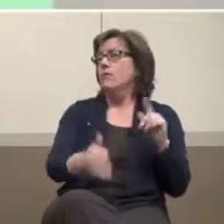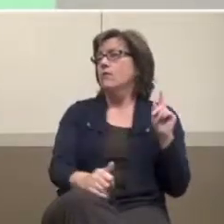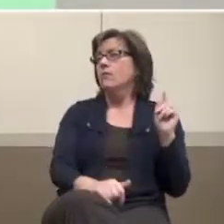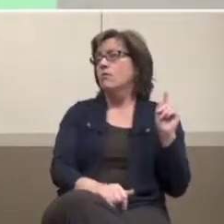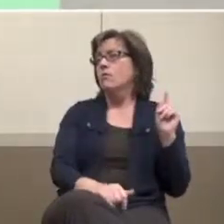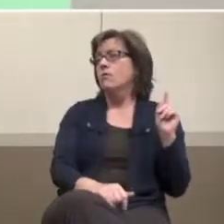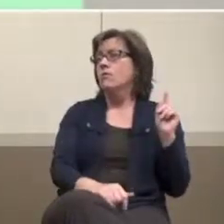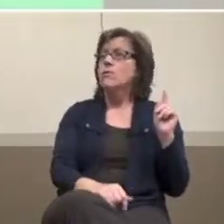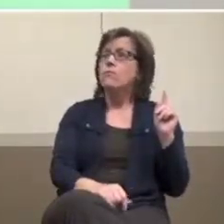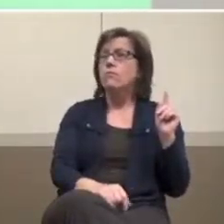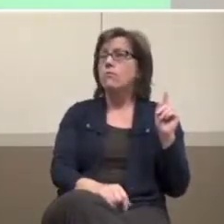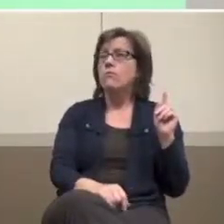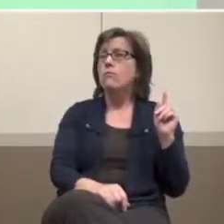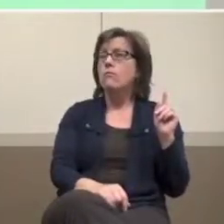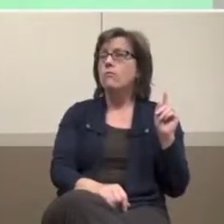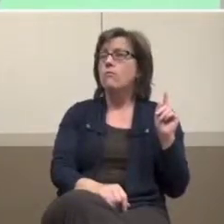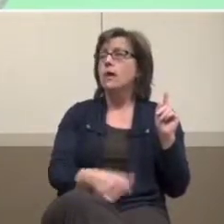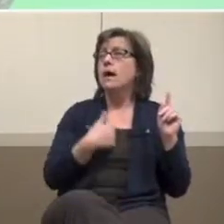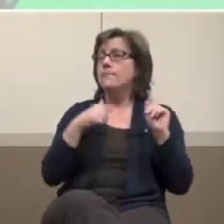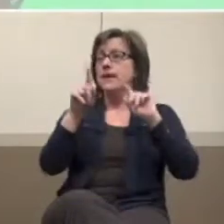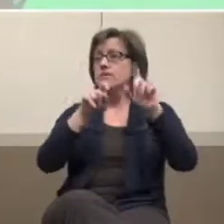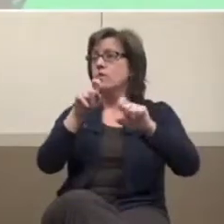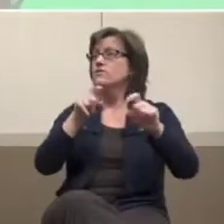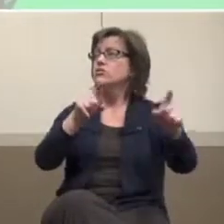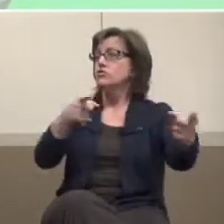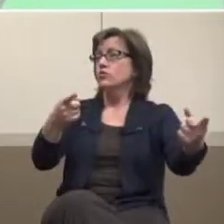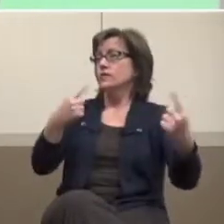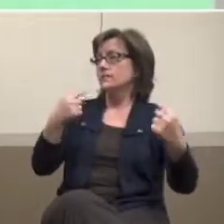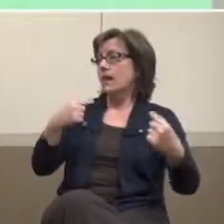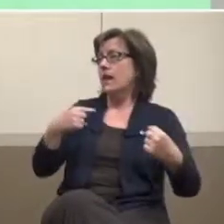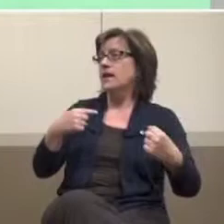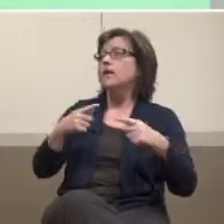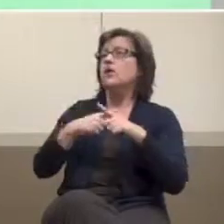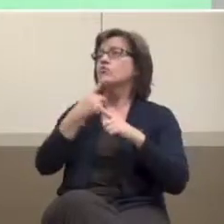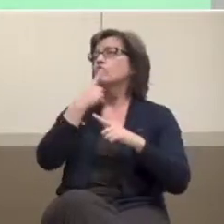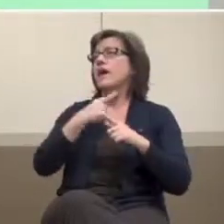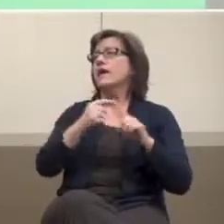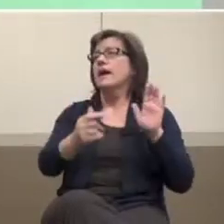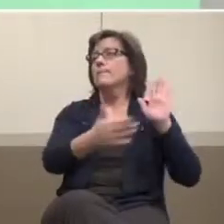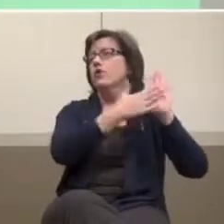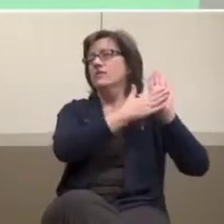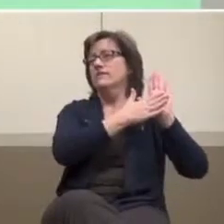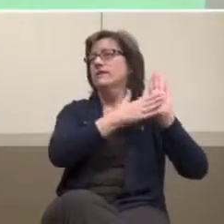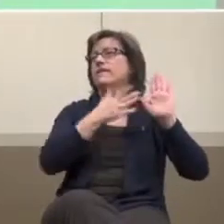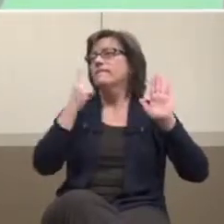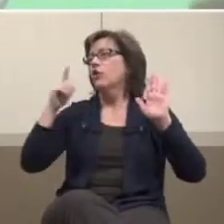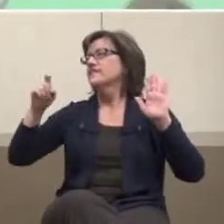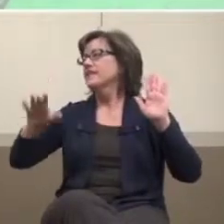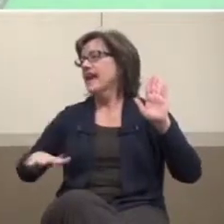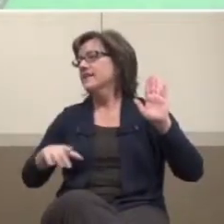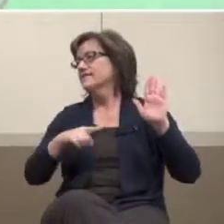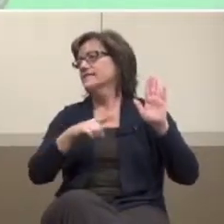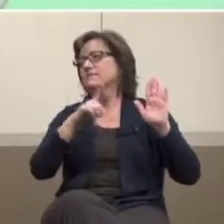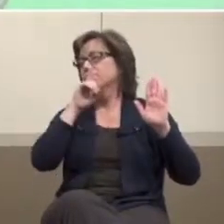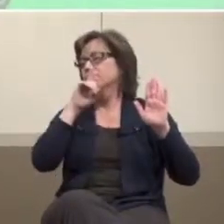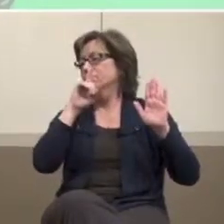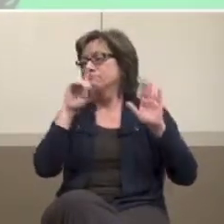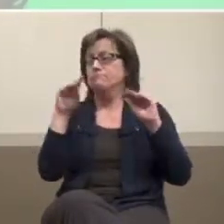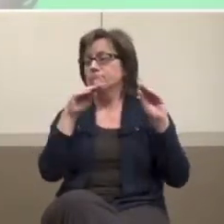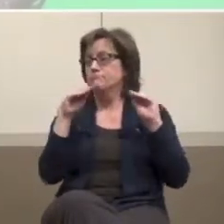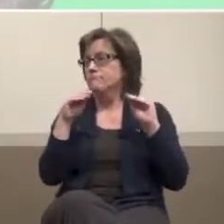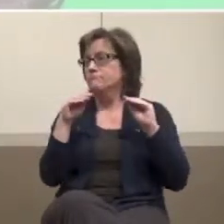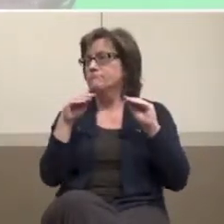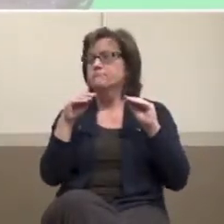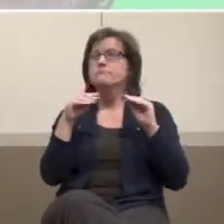you know, you're going to respond to questions. Red I usually put up if we were having a test, and I didn't want them to talk to each other because for some reason it doesn't really matter when we